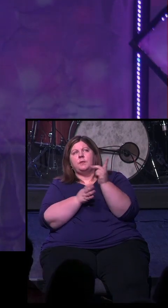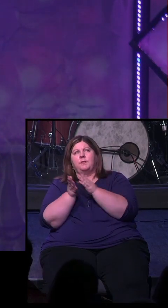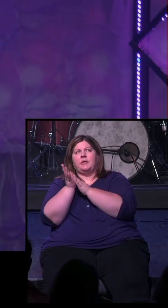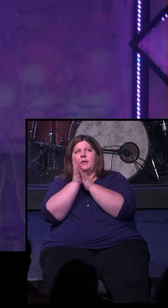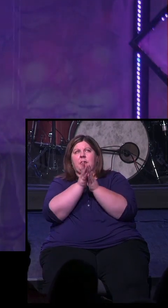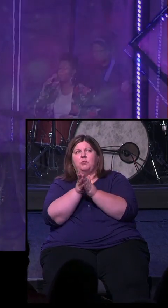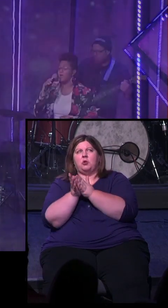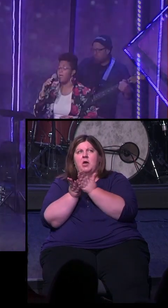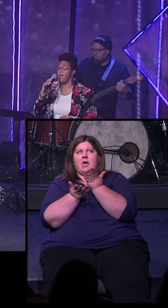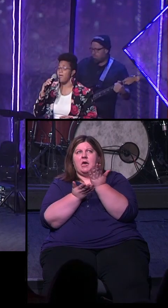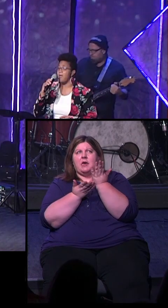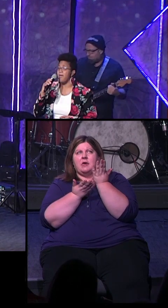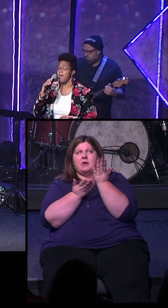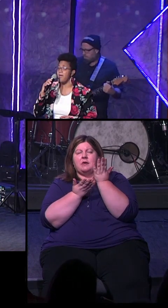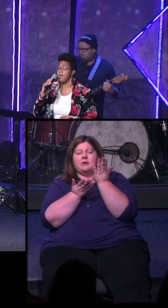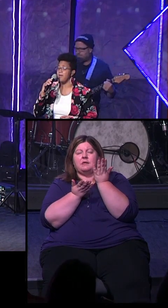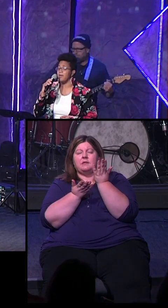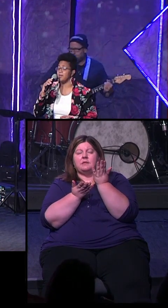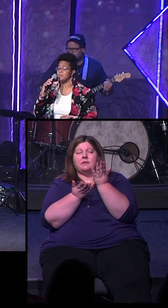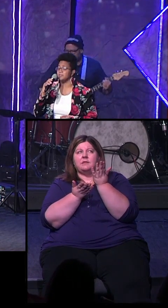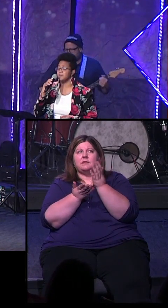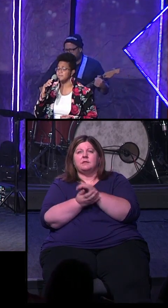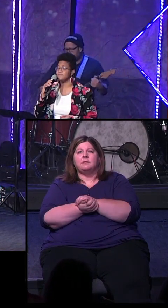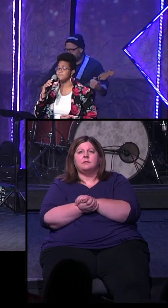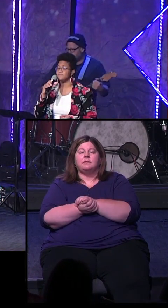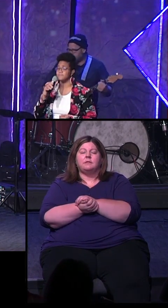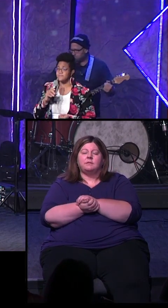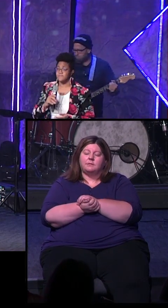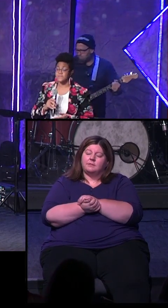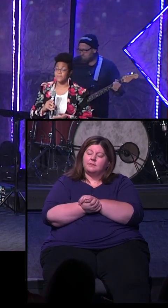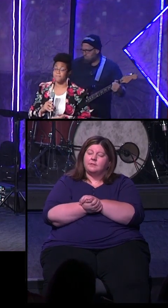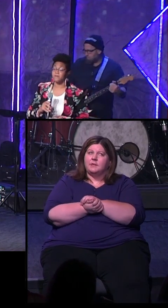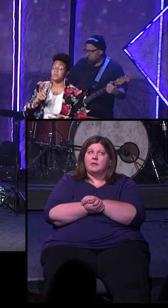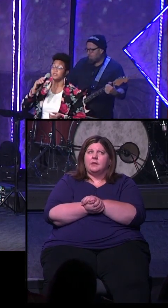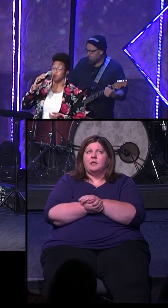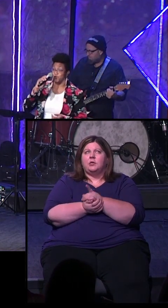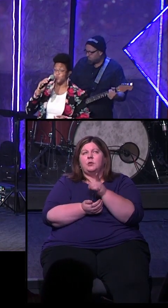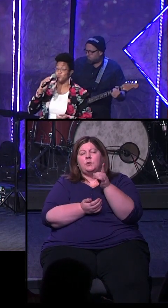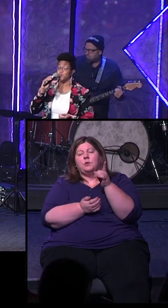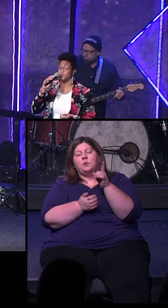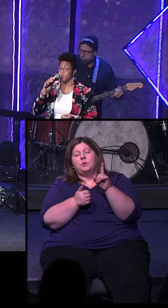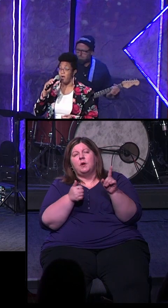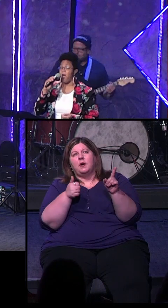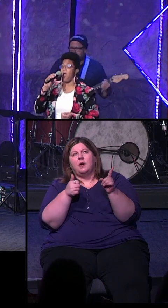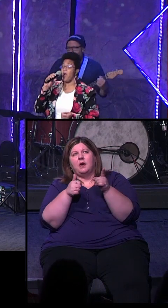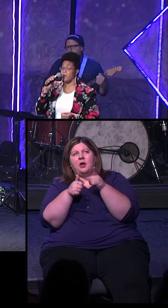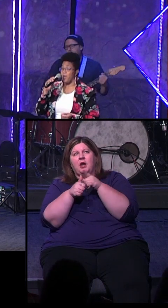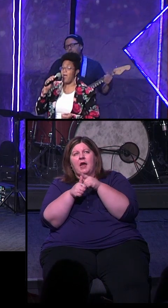be praised. Yes, you are Alpha. And you